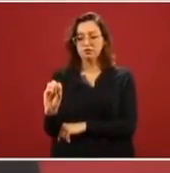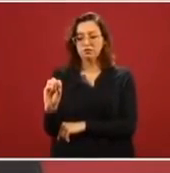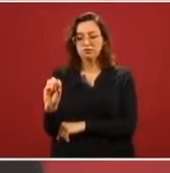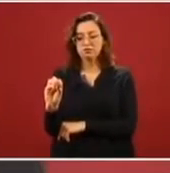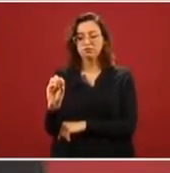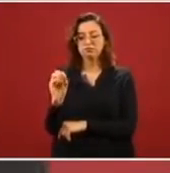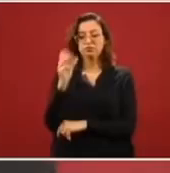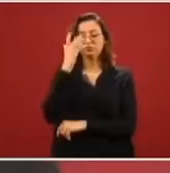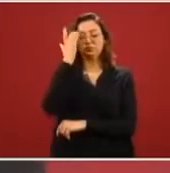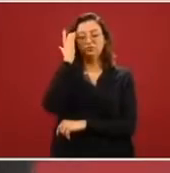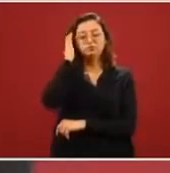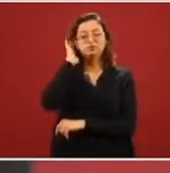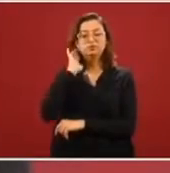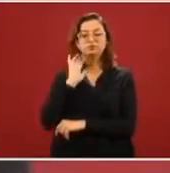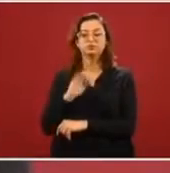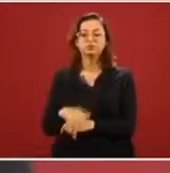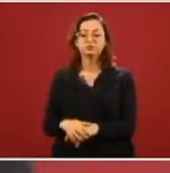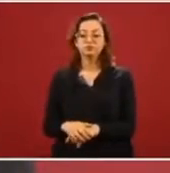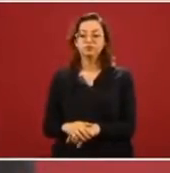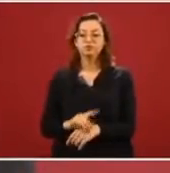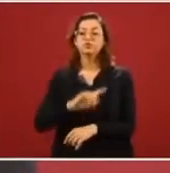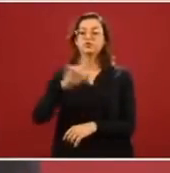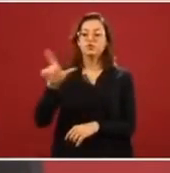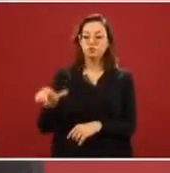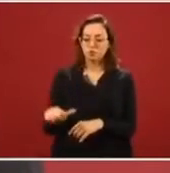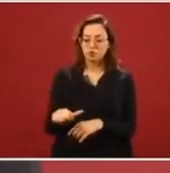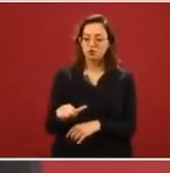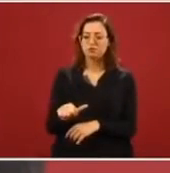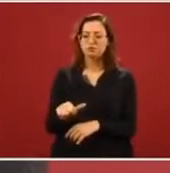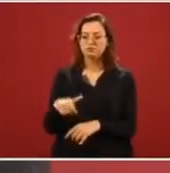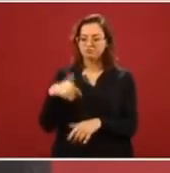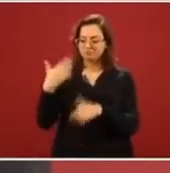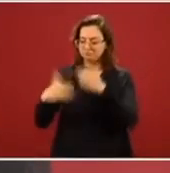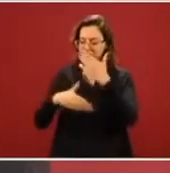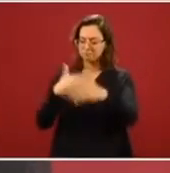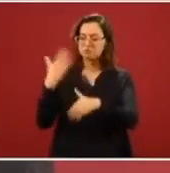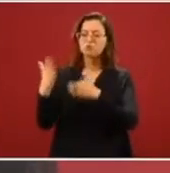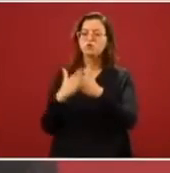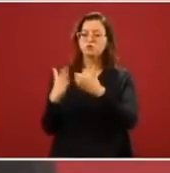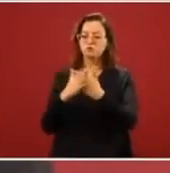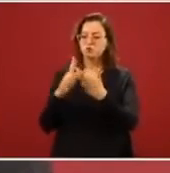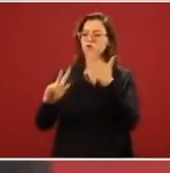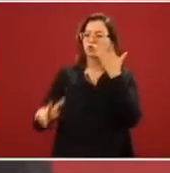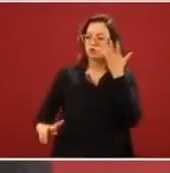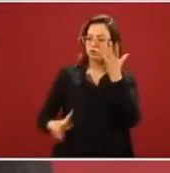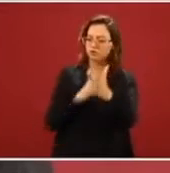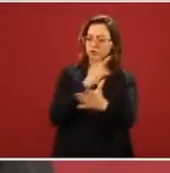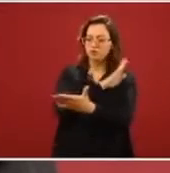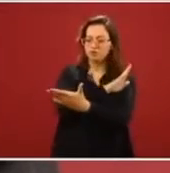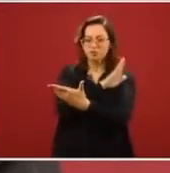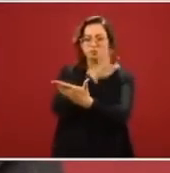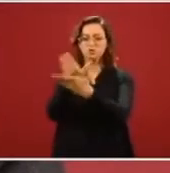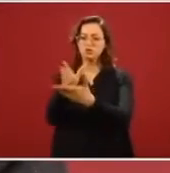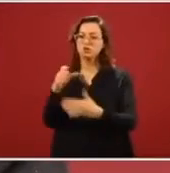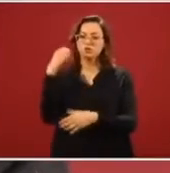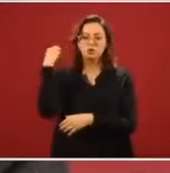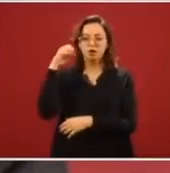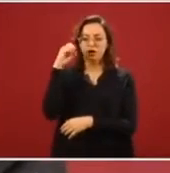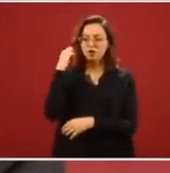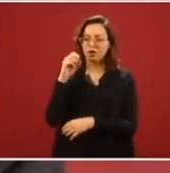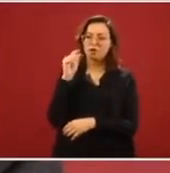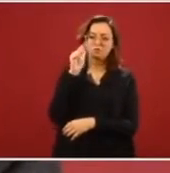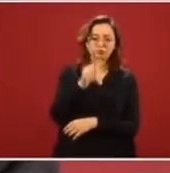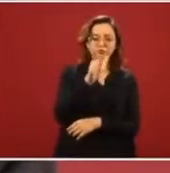que ya va a haber and tiempo that later we will have para time visitarnos to en visit todos los pueblos. with all the